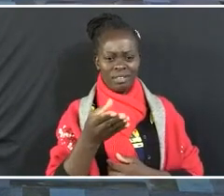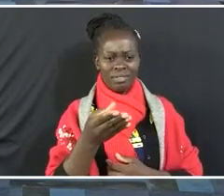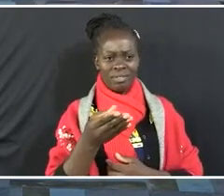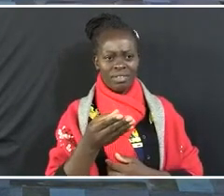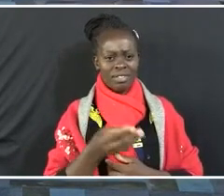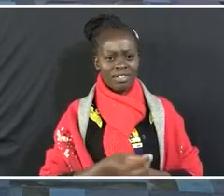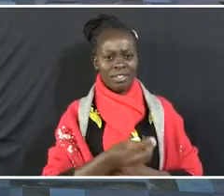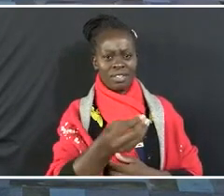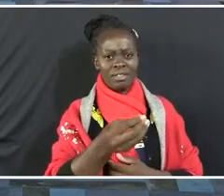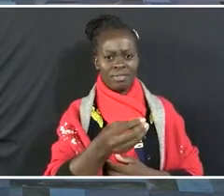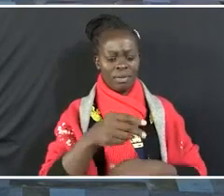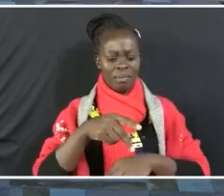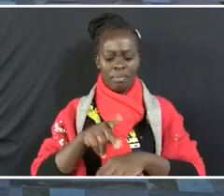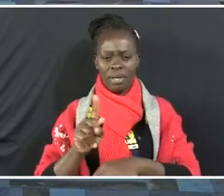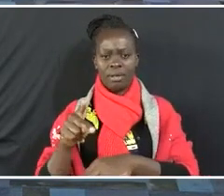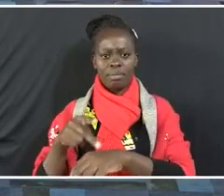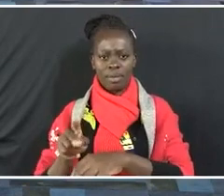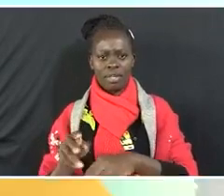expenses went.